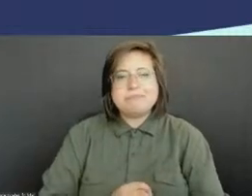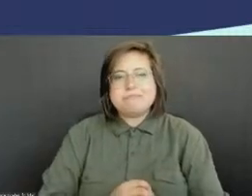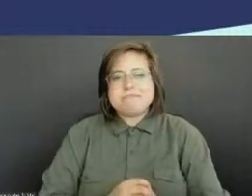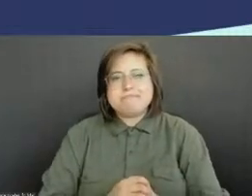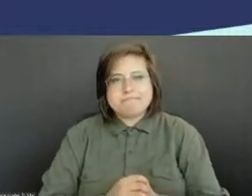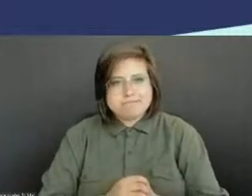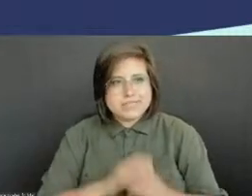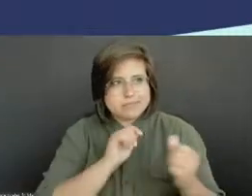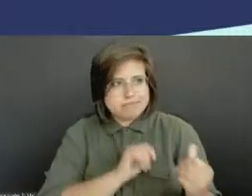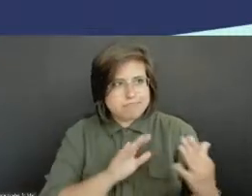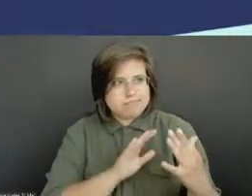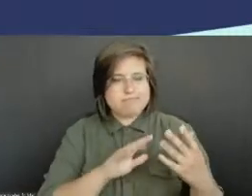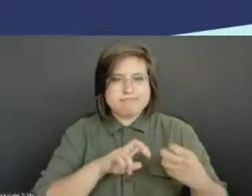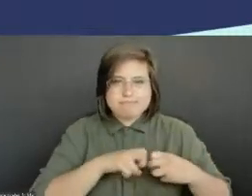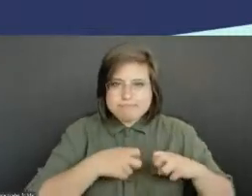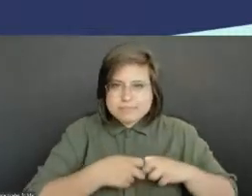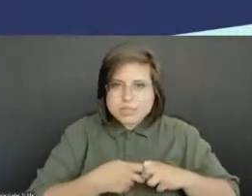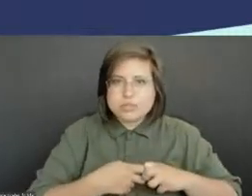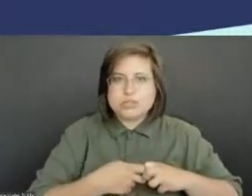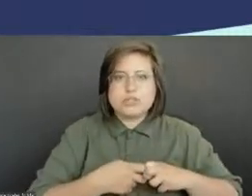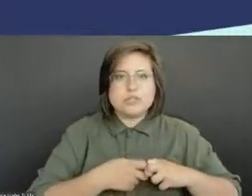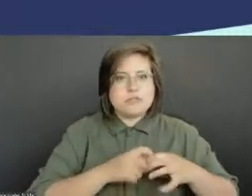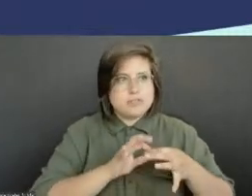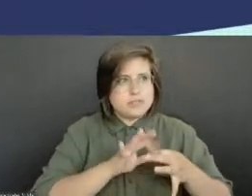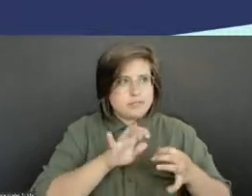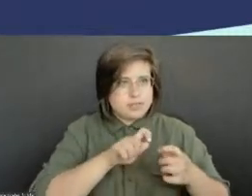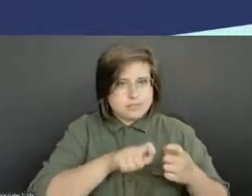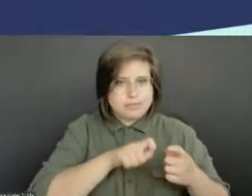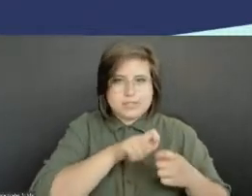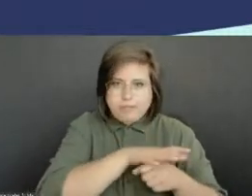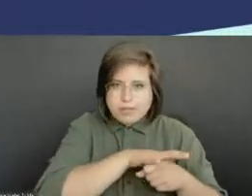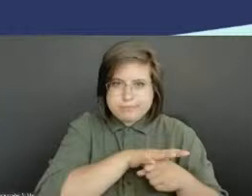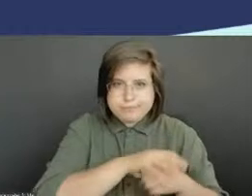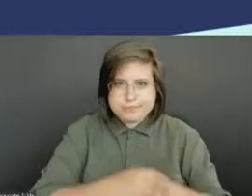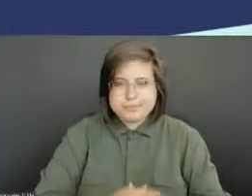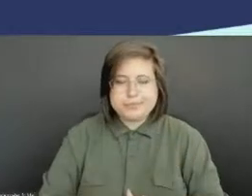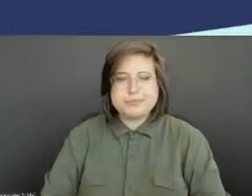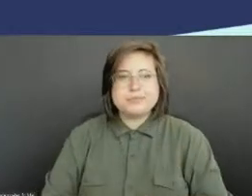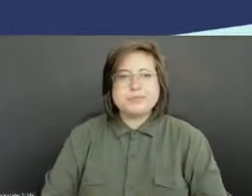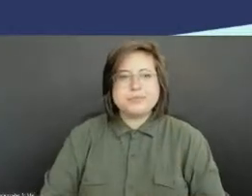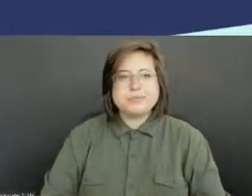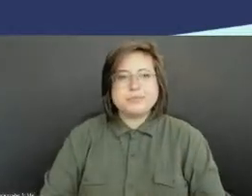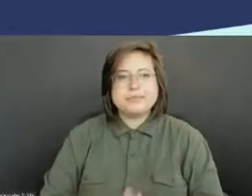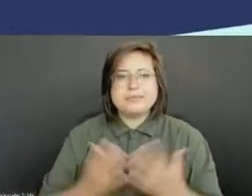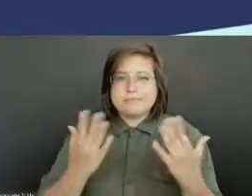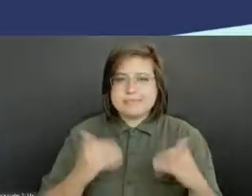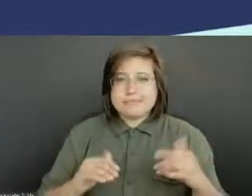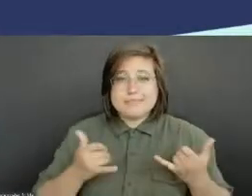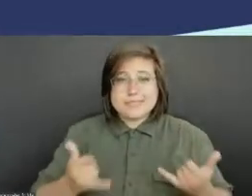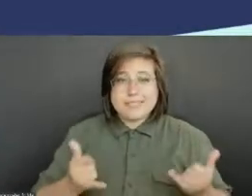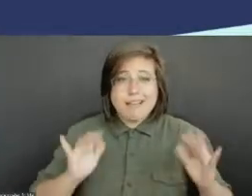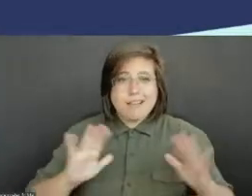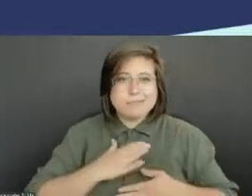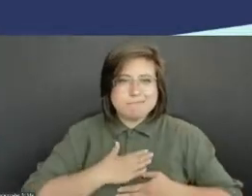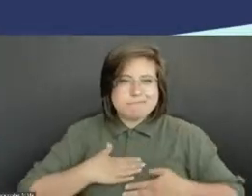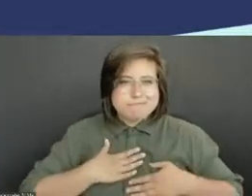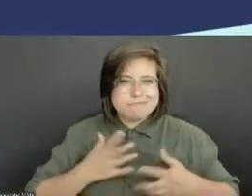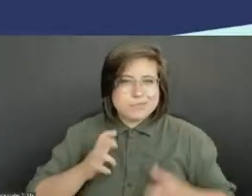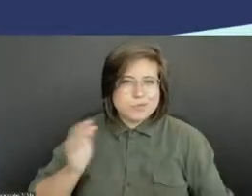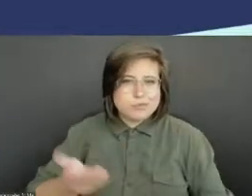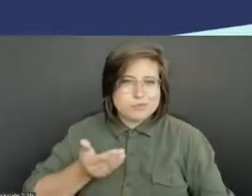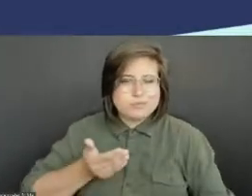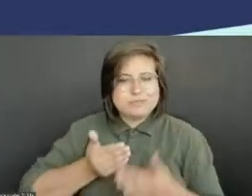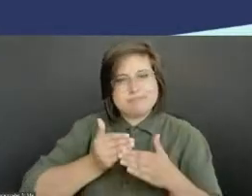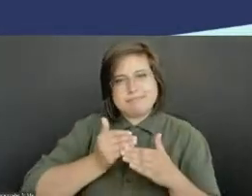issues pertinent to that area. And now, with just great joy, I would love to introduce the